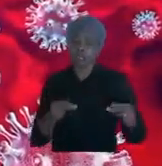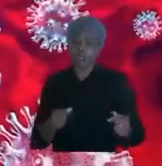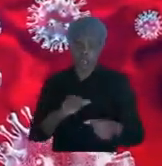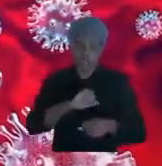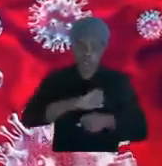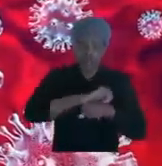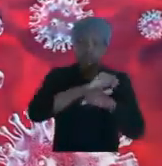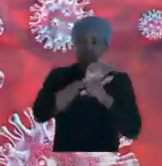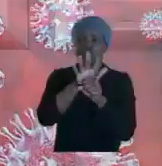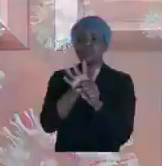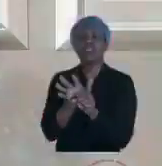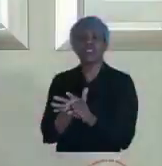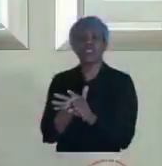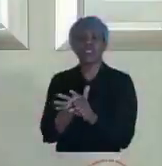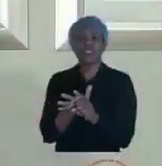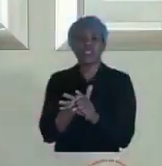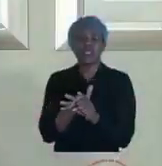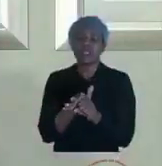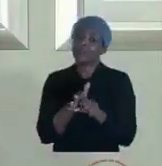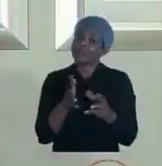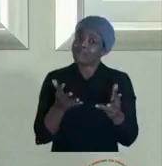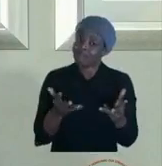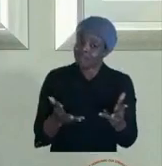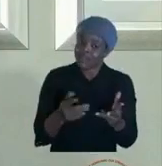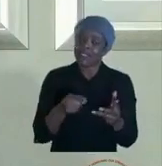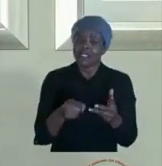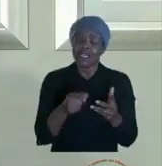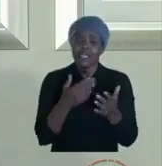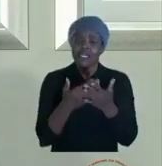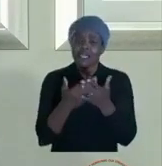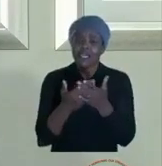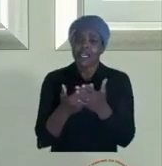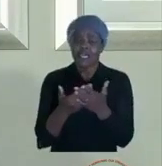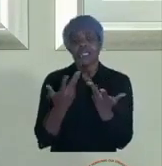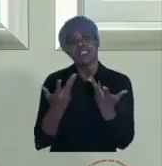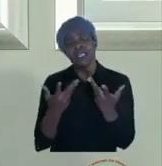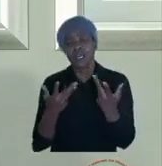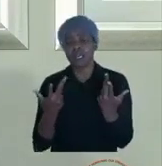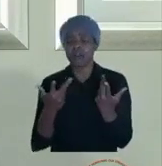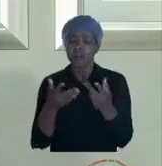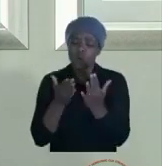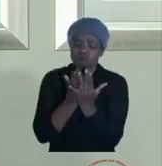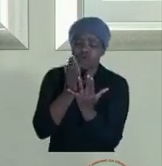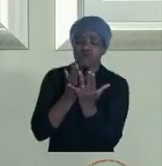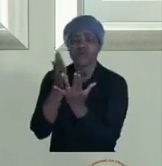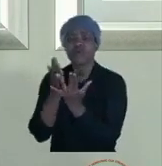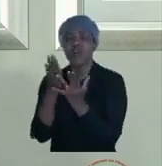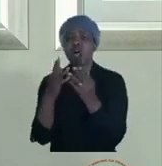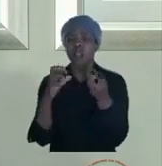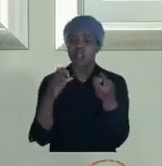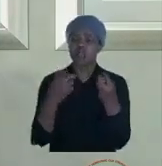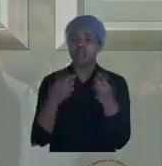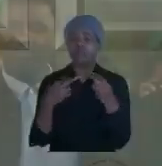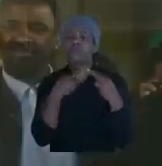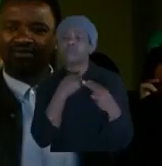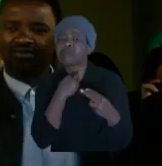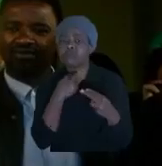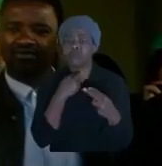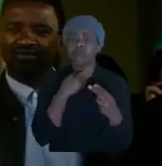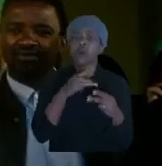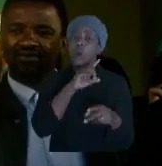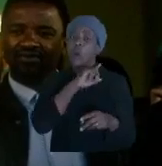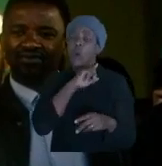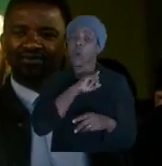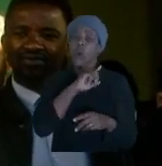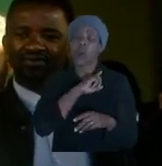which has, to some extent, curtailed some of their fundamental rights for the first time since the achievement of